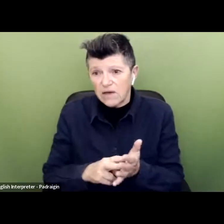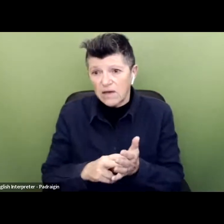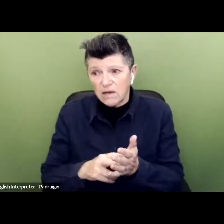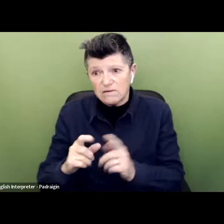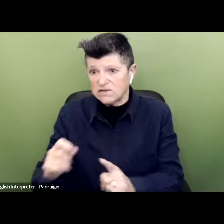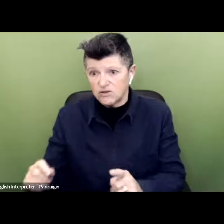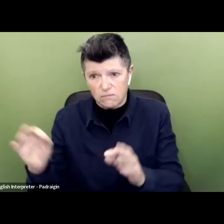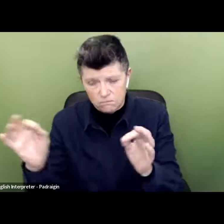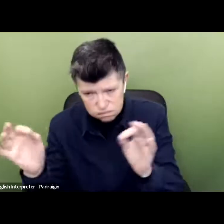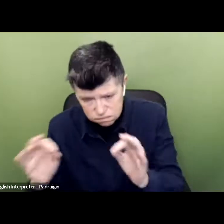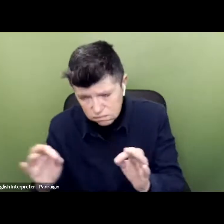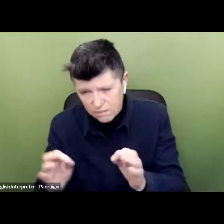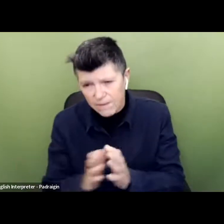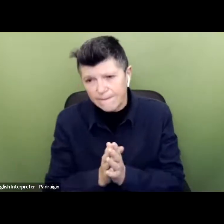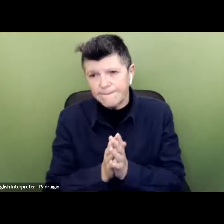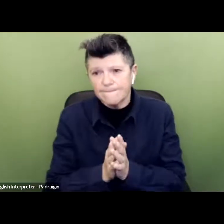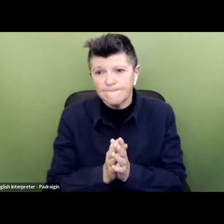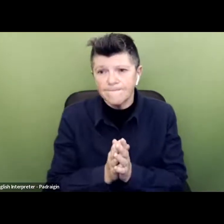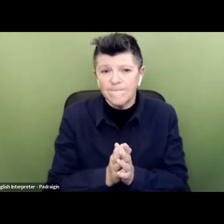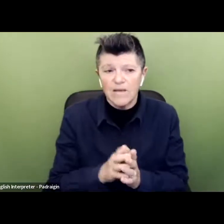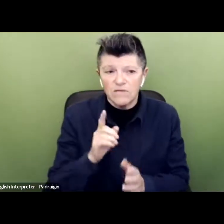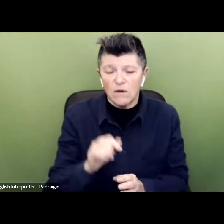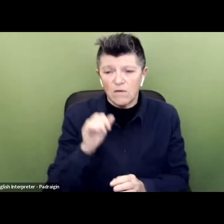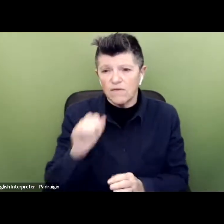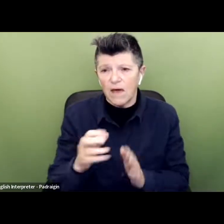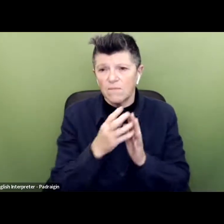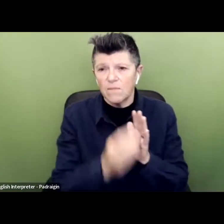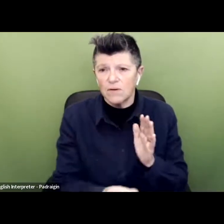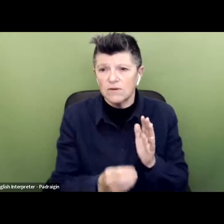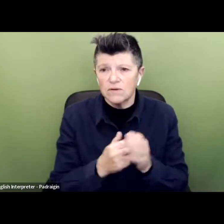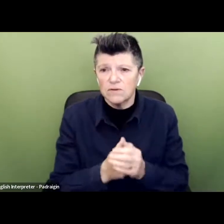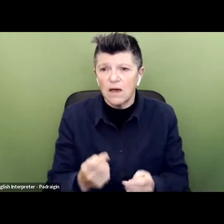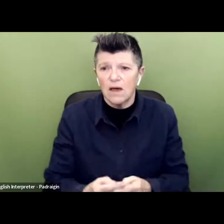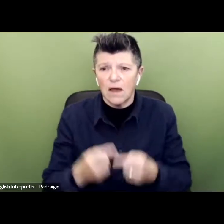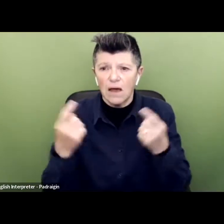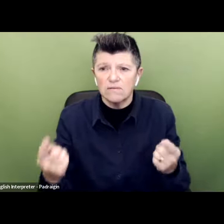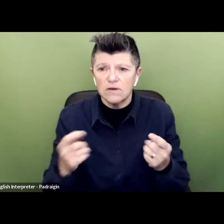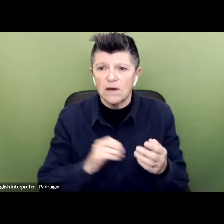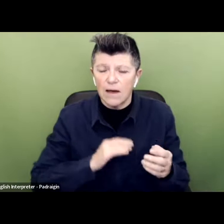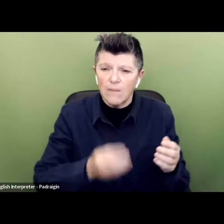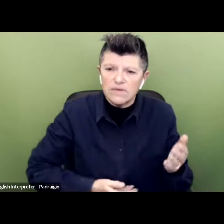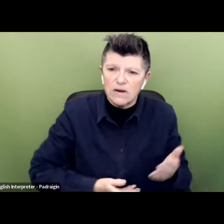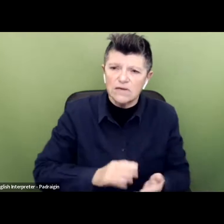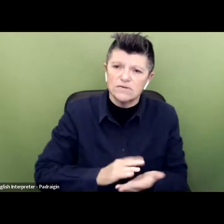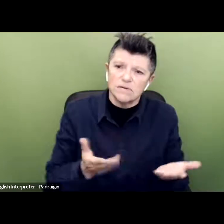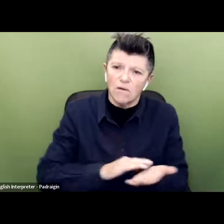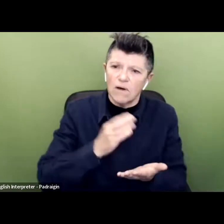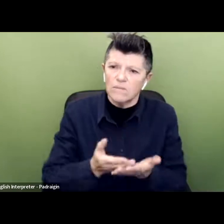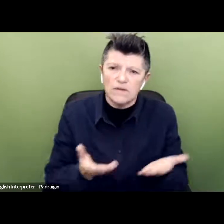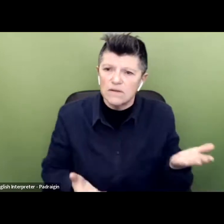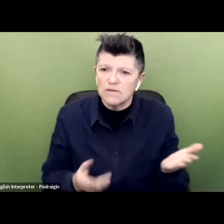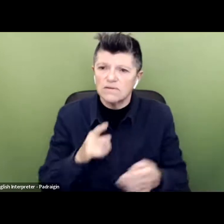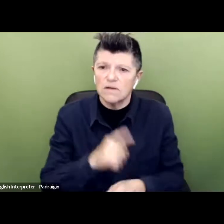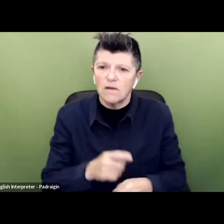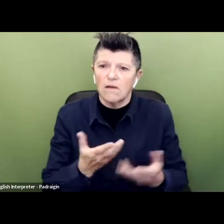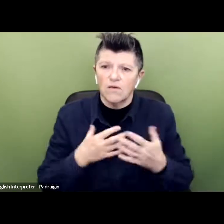And the old Bourdieusian model is really, cultural capital is steeped in the humanities. It's steeped in, liking, reading books,